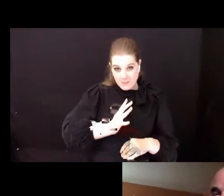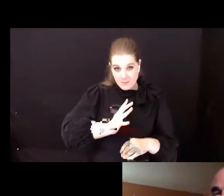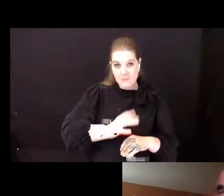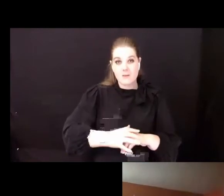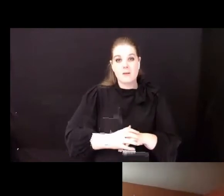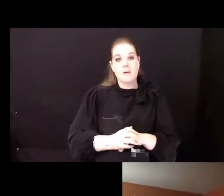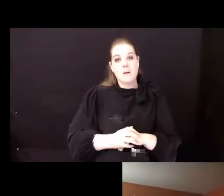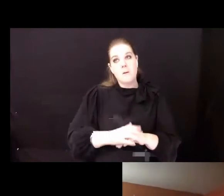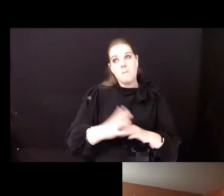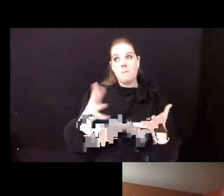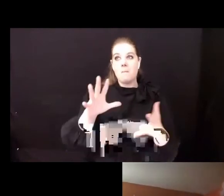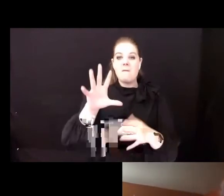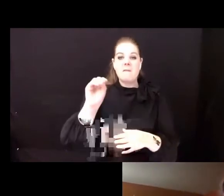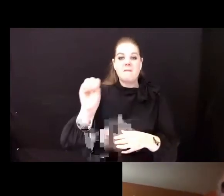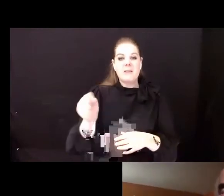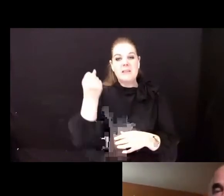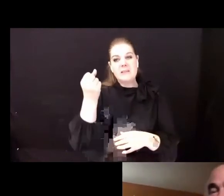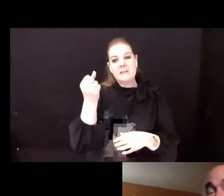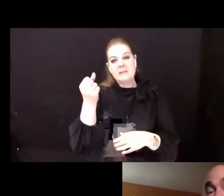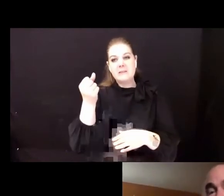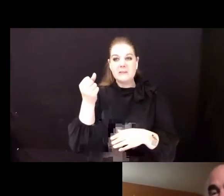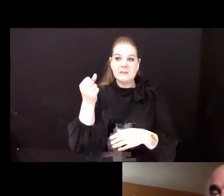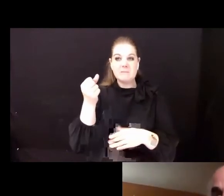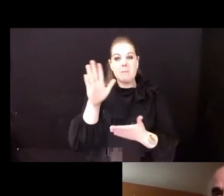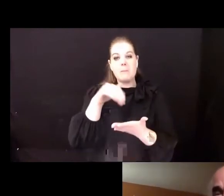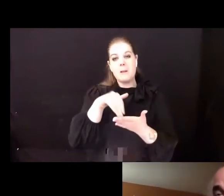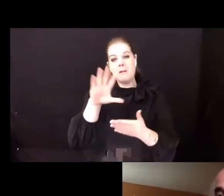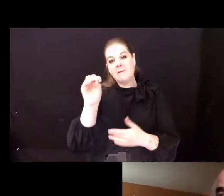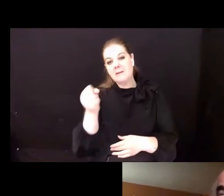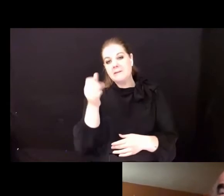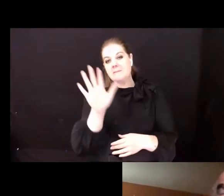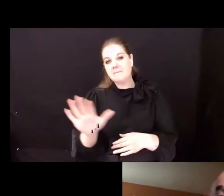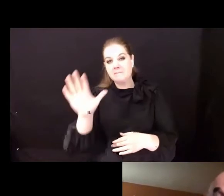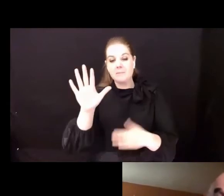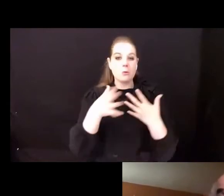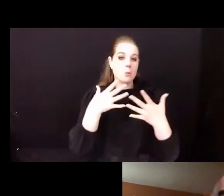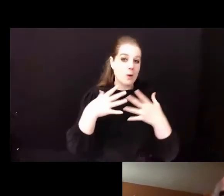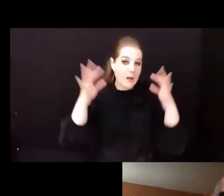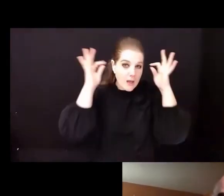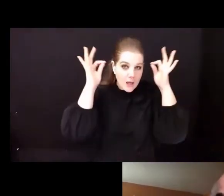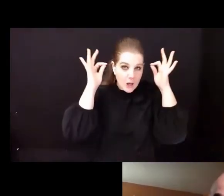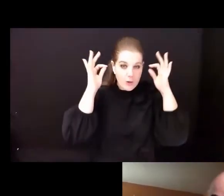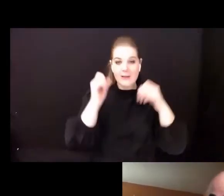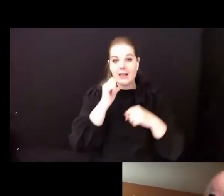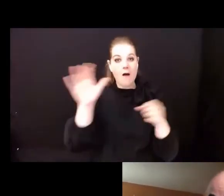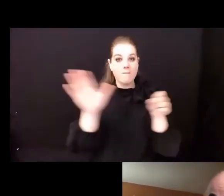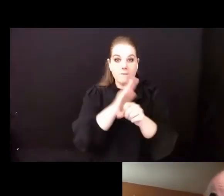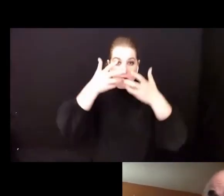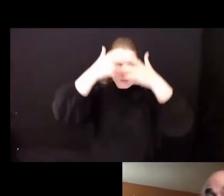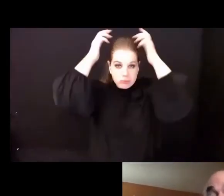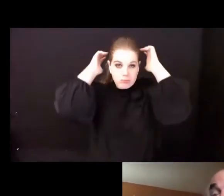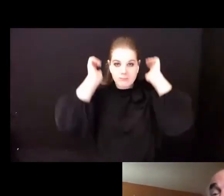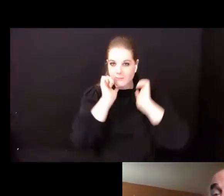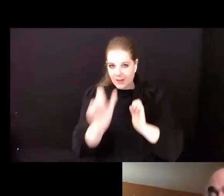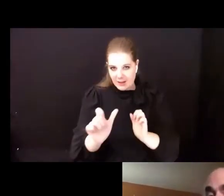middle 50s, shall we say. I have gray hair, not a whole lot on